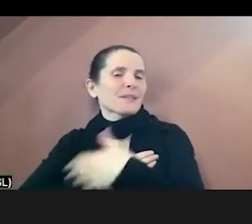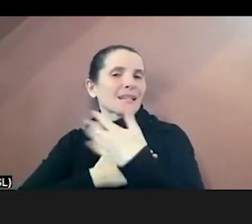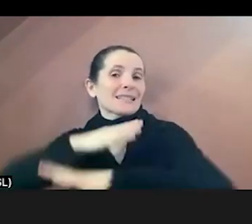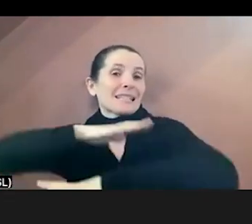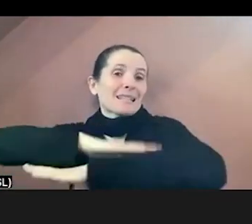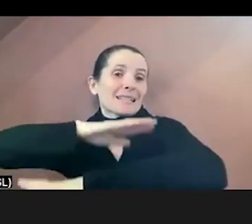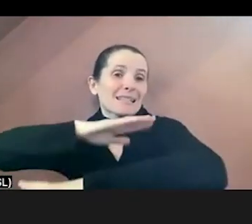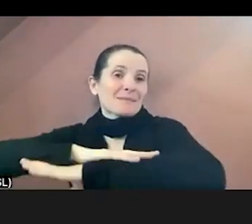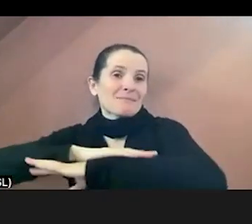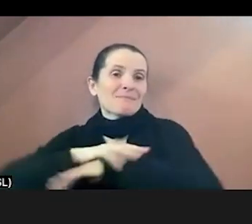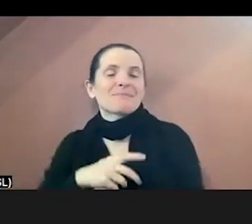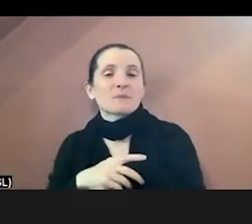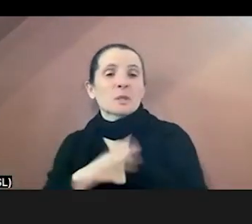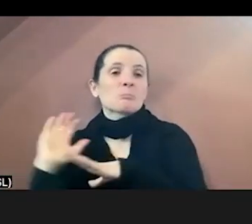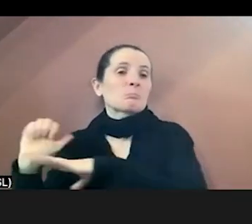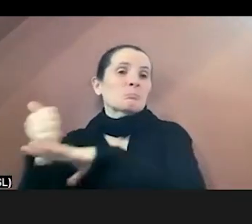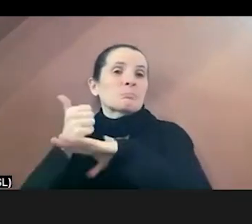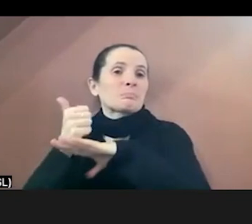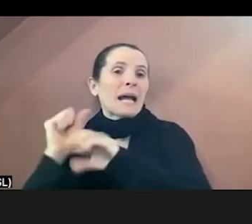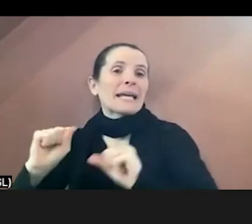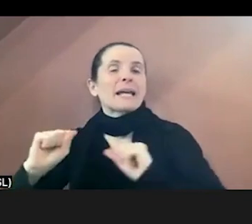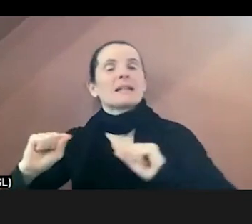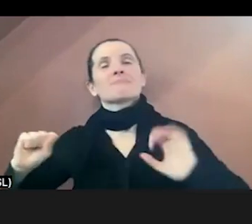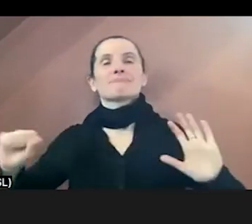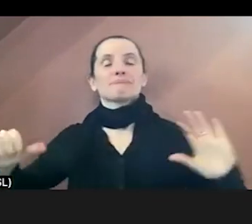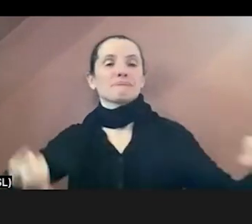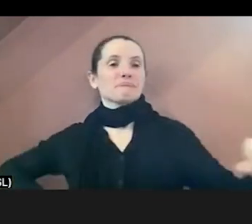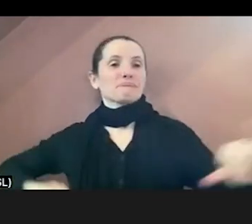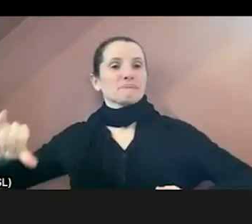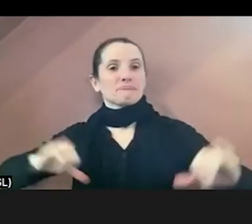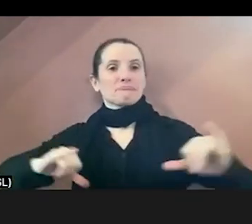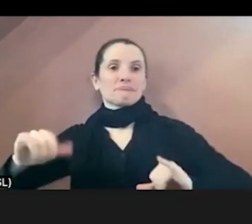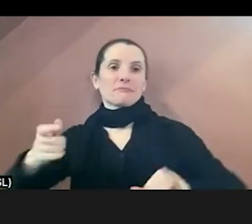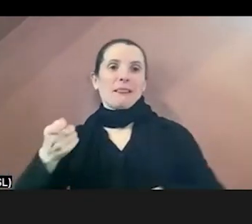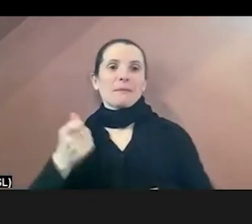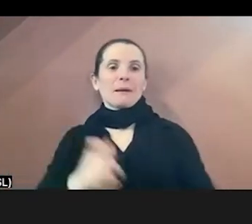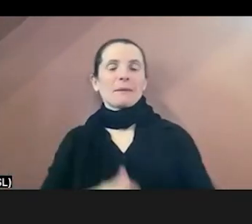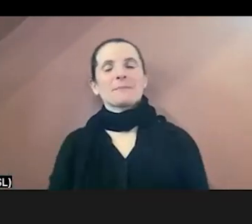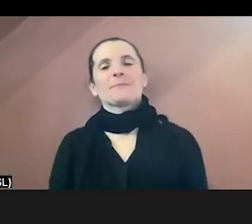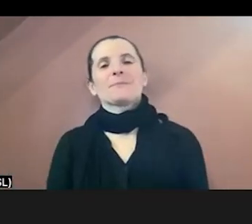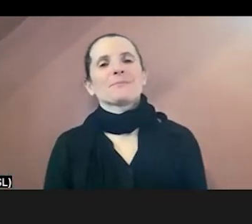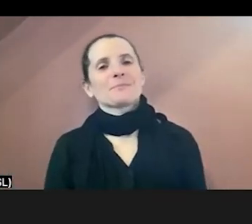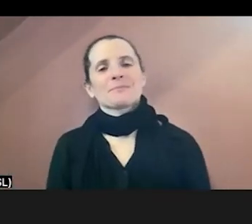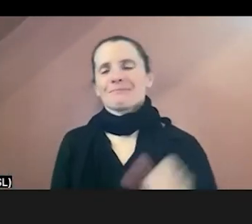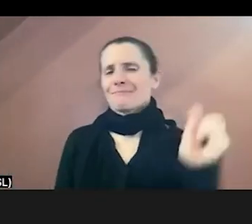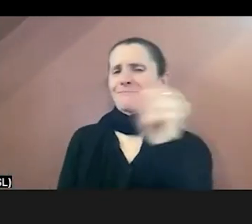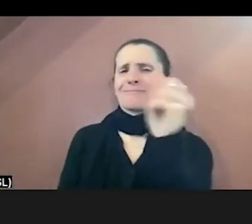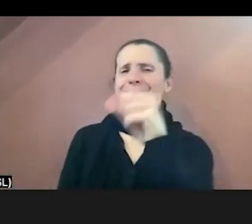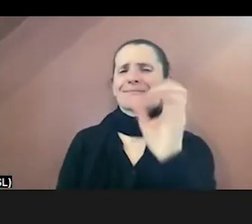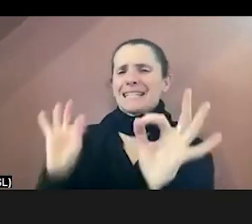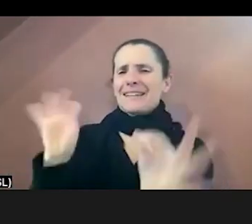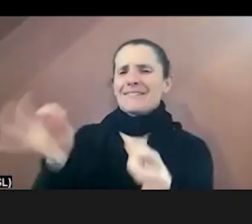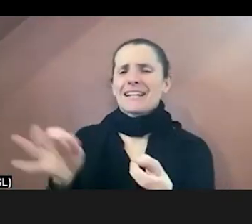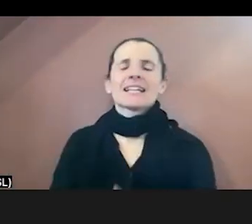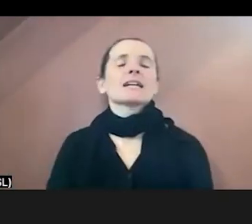desk, so to like I can brag a bit. Yes, totally. Thank